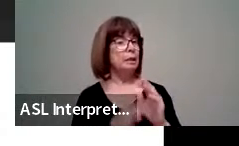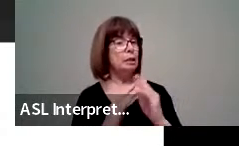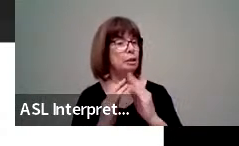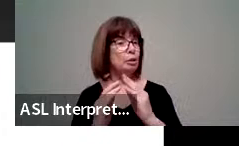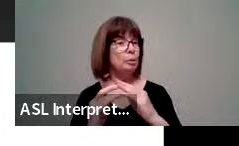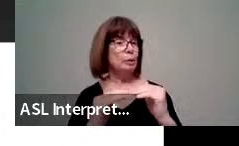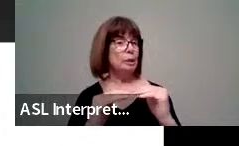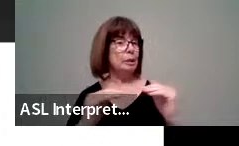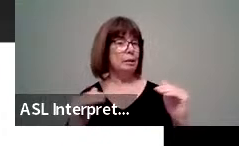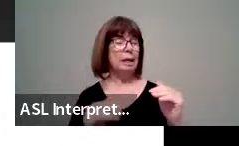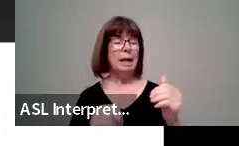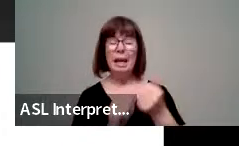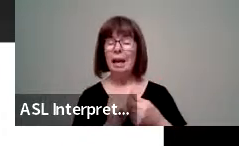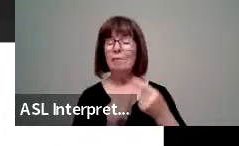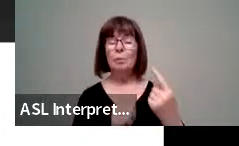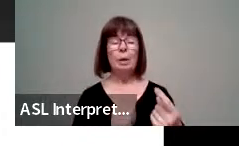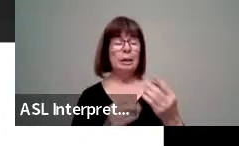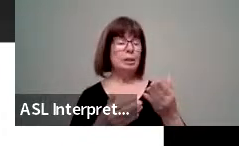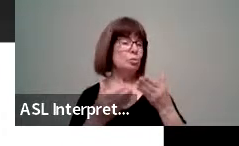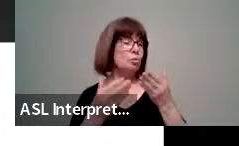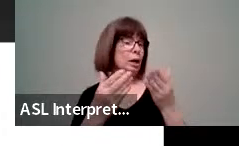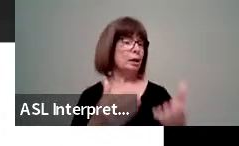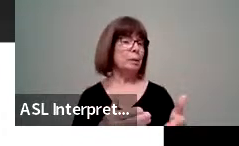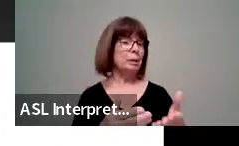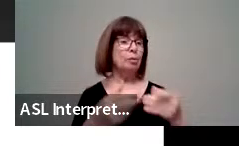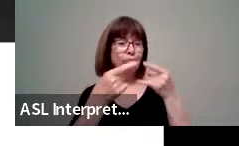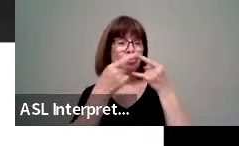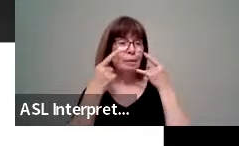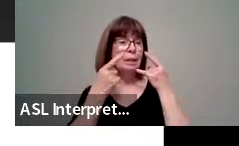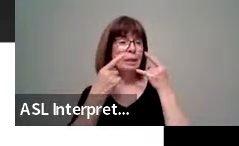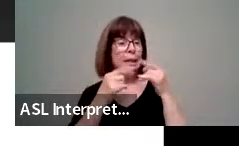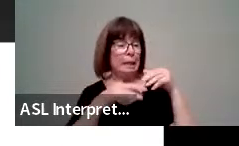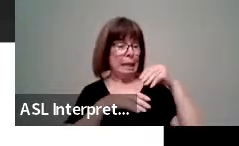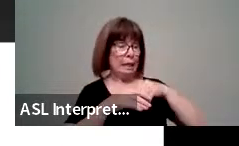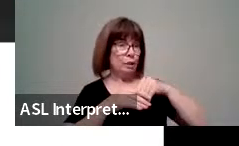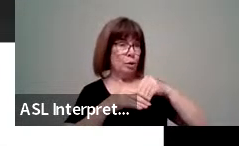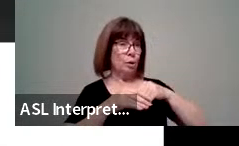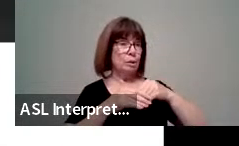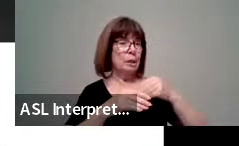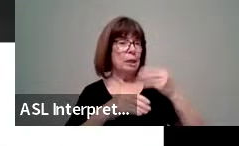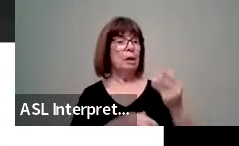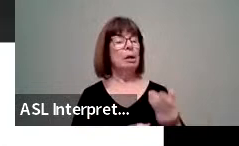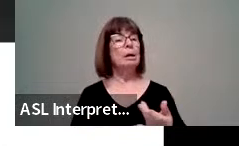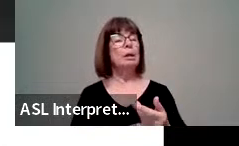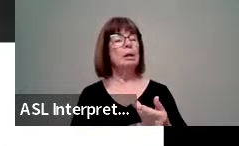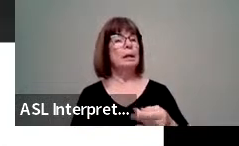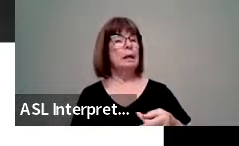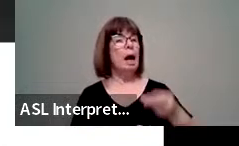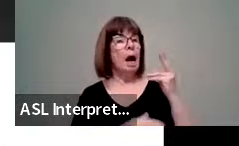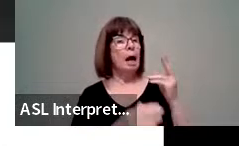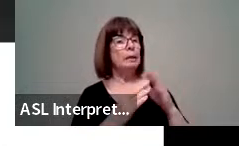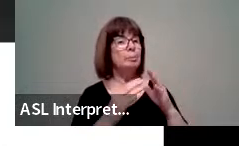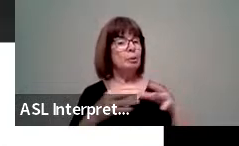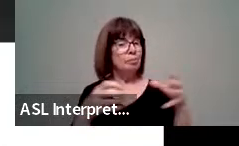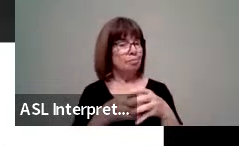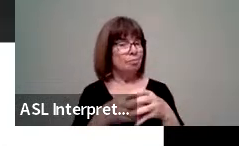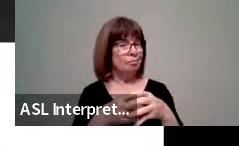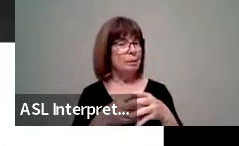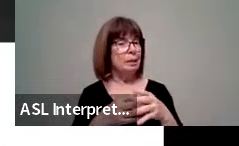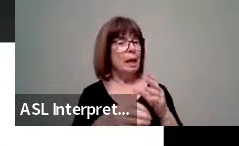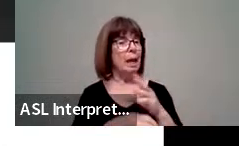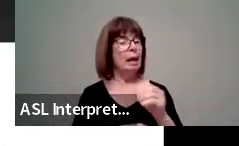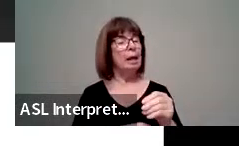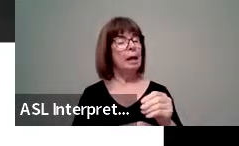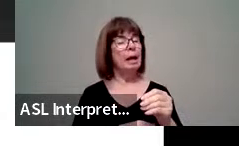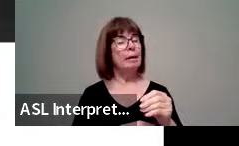is recommended to mask indoors at high COVID community levels. Vulnerable people are recommended to mask at medium and high